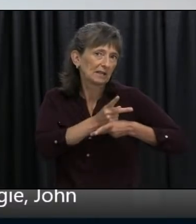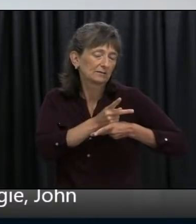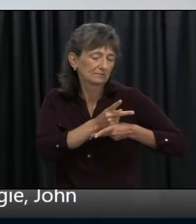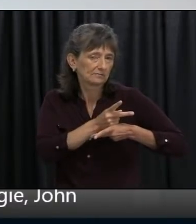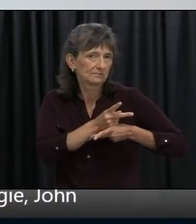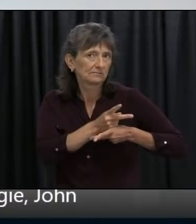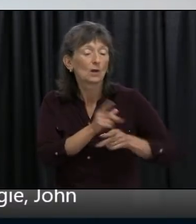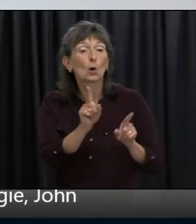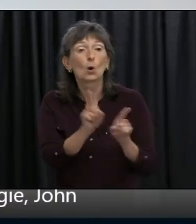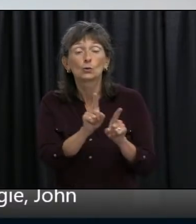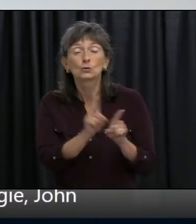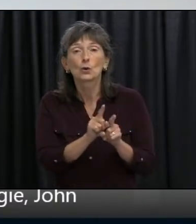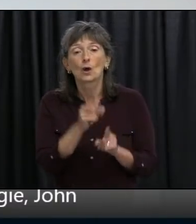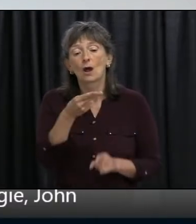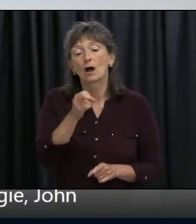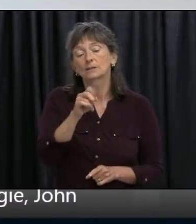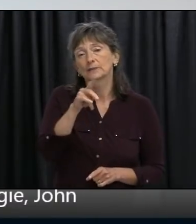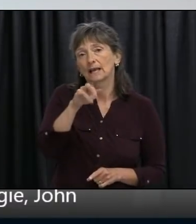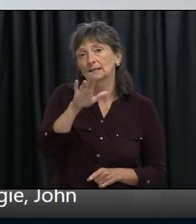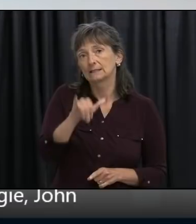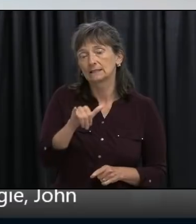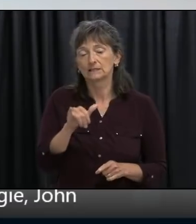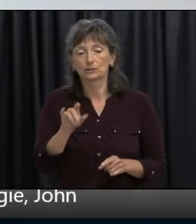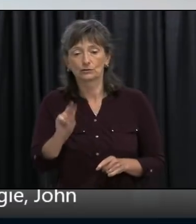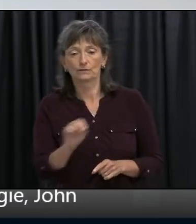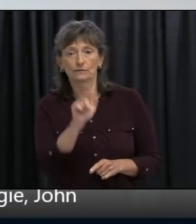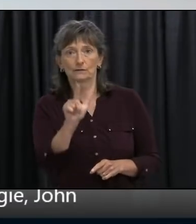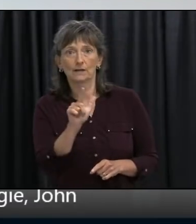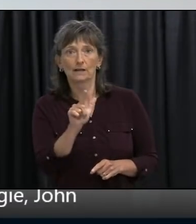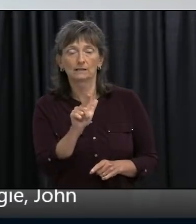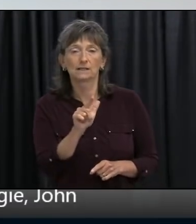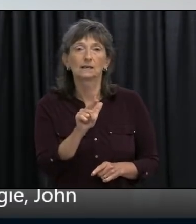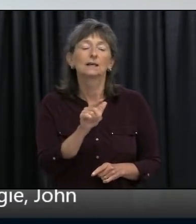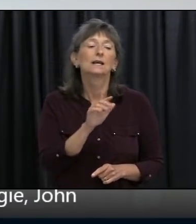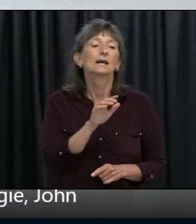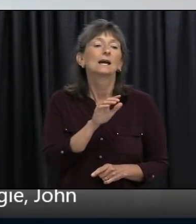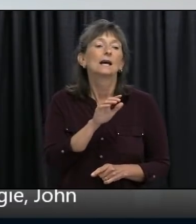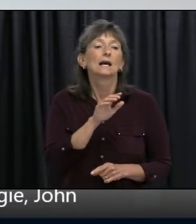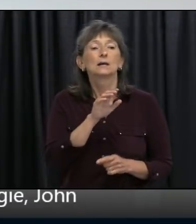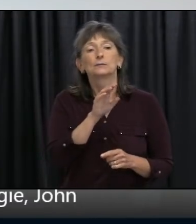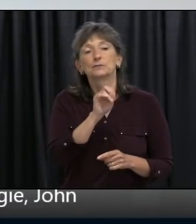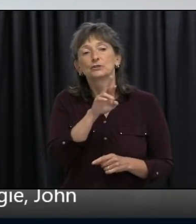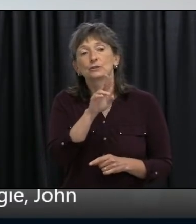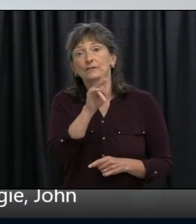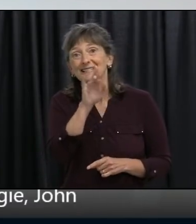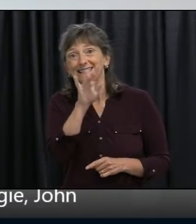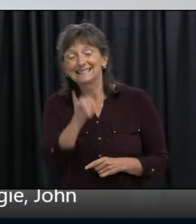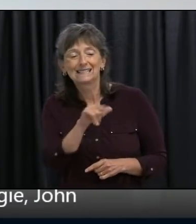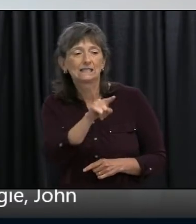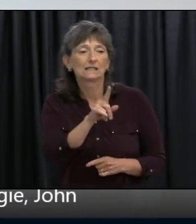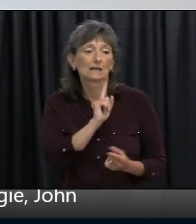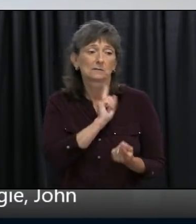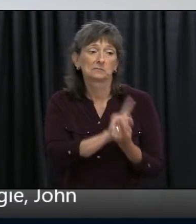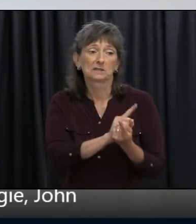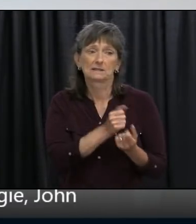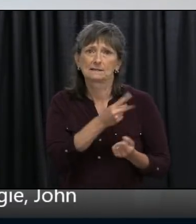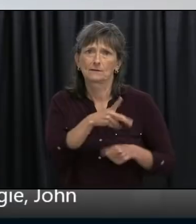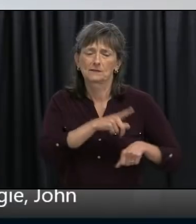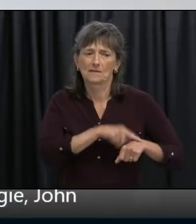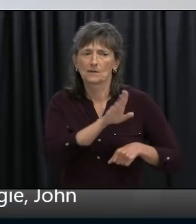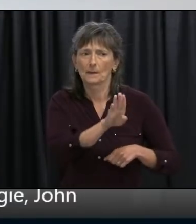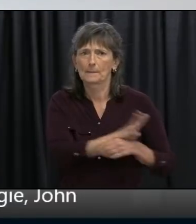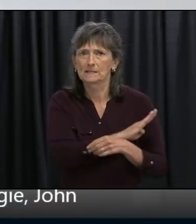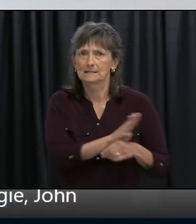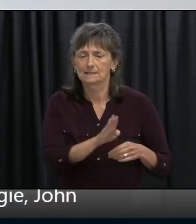to recognize Hospitality Newfoundland and Labrador and Mr. Denty, who I've met with on occasion to talk about things from their business